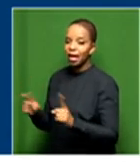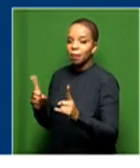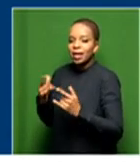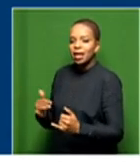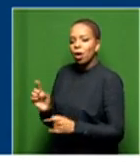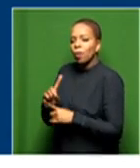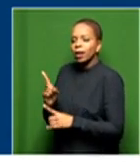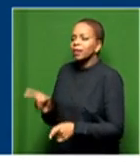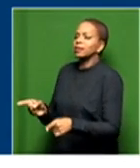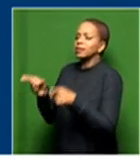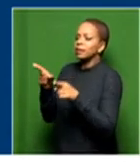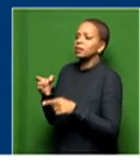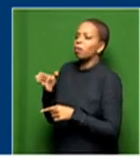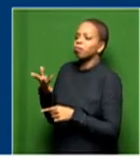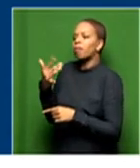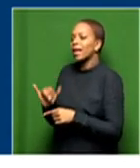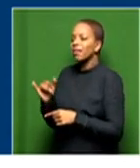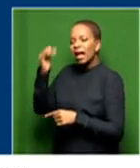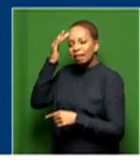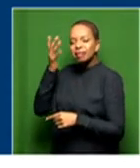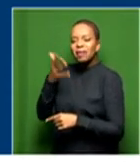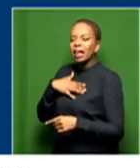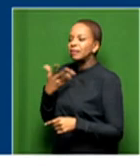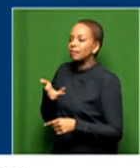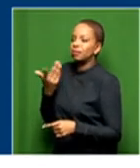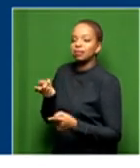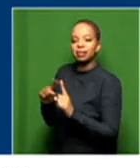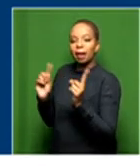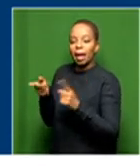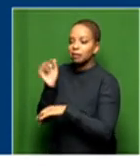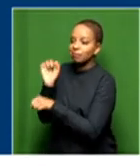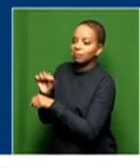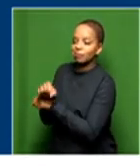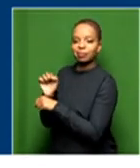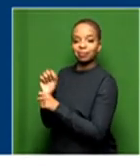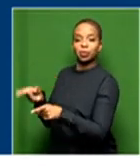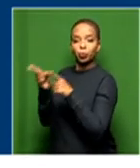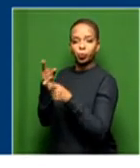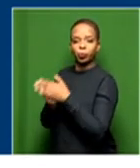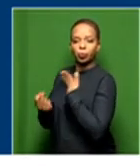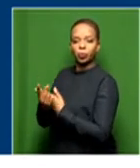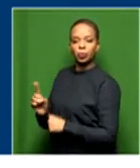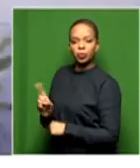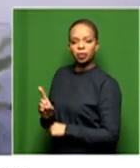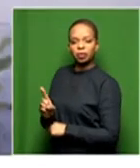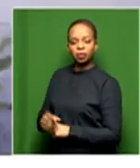not dealing with this head on? Well, let me just give you some of the statistics, because I think that'll put it in perspective,